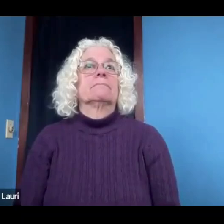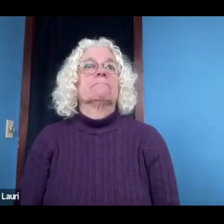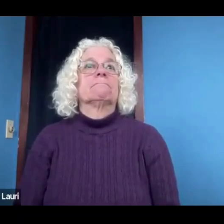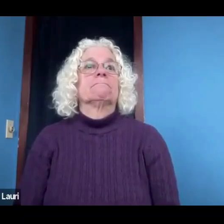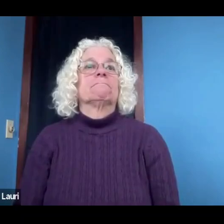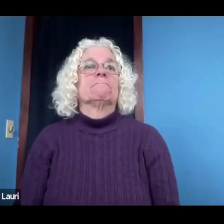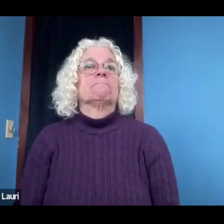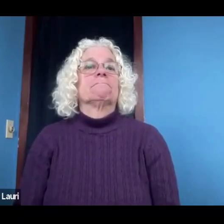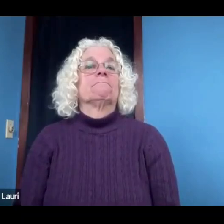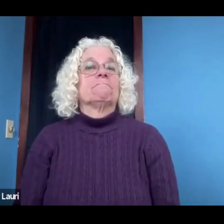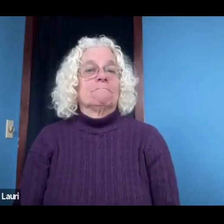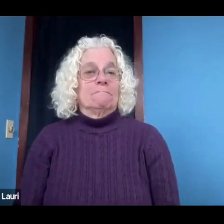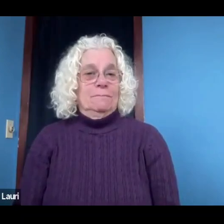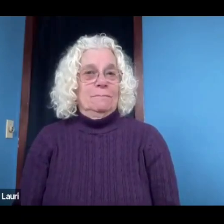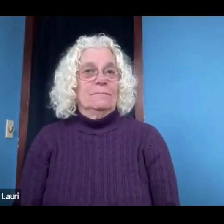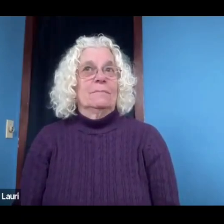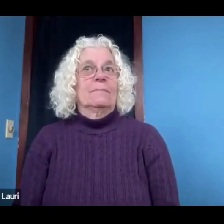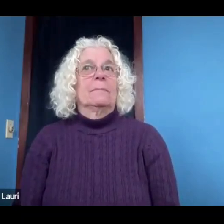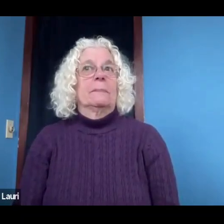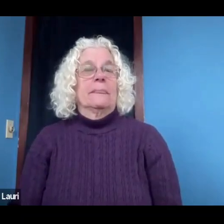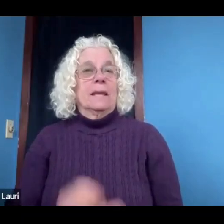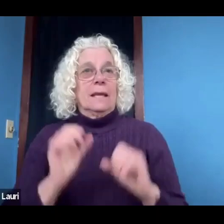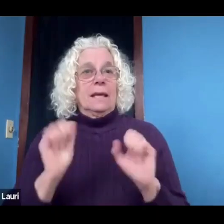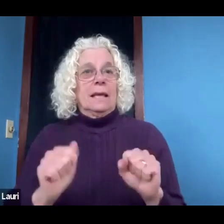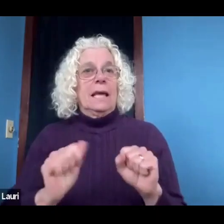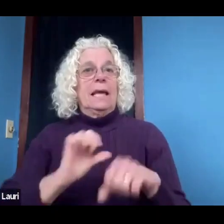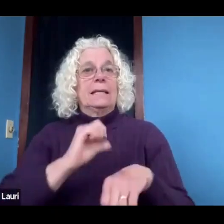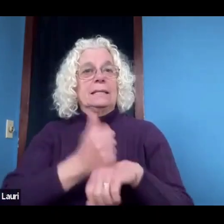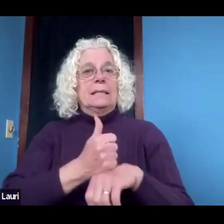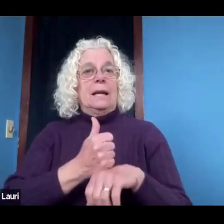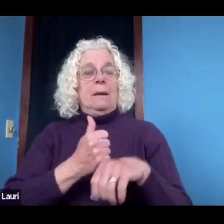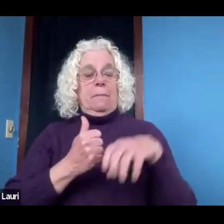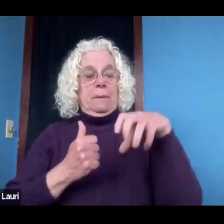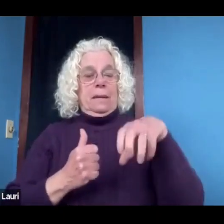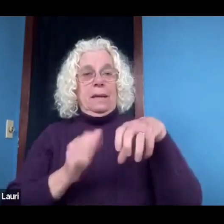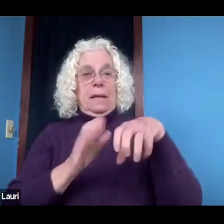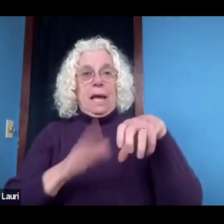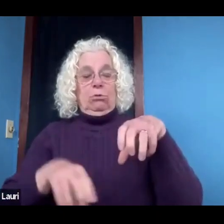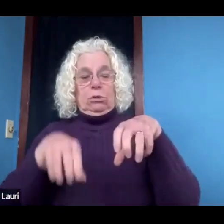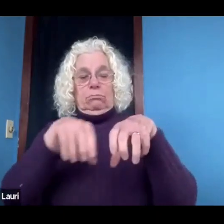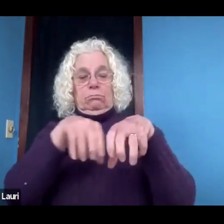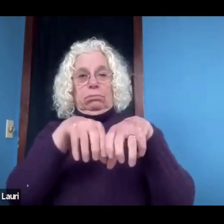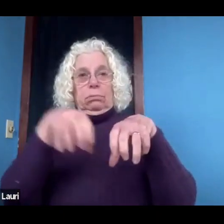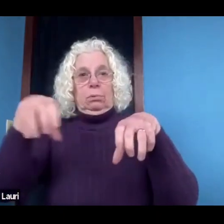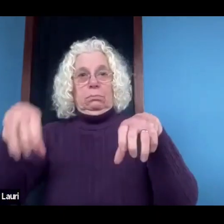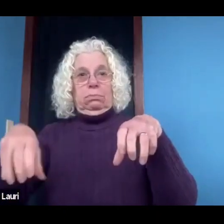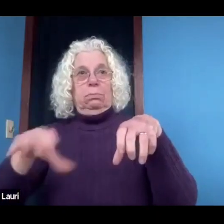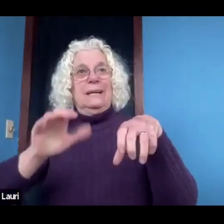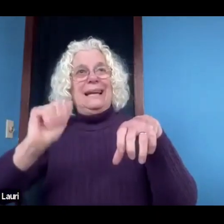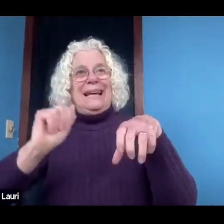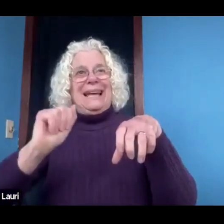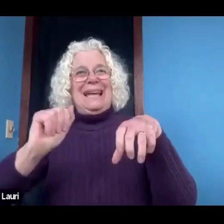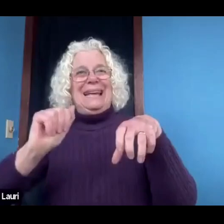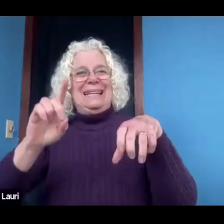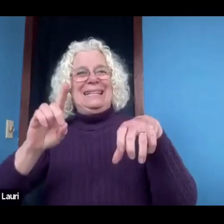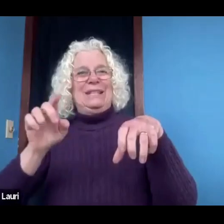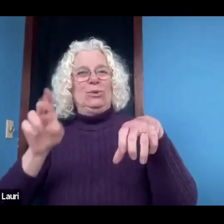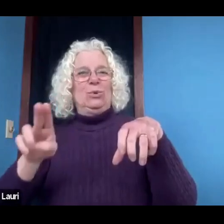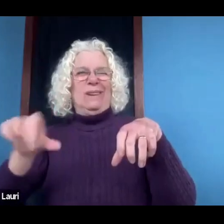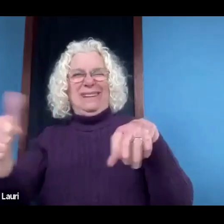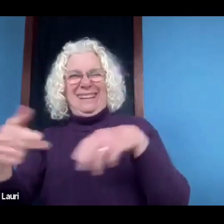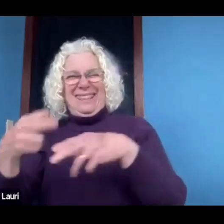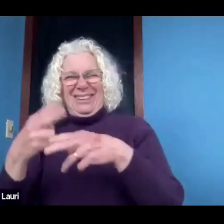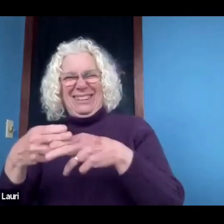So internal, attached, and detached accessory dwelling units, and you may have heard some very unflattering names for them